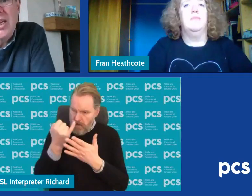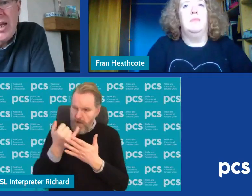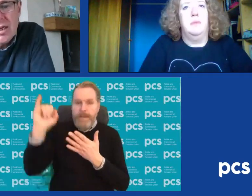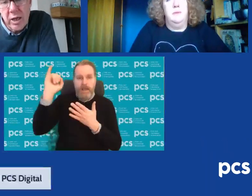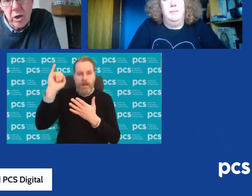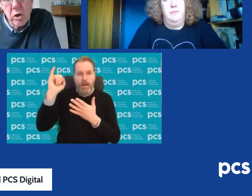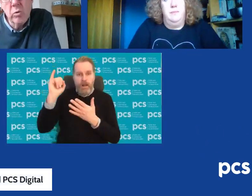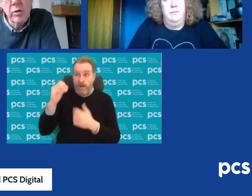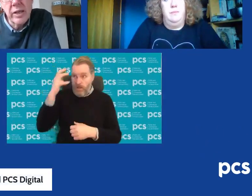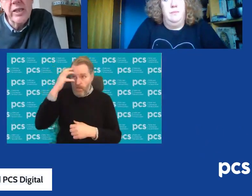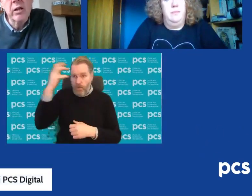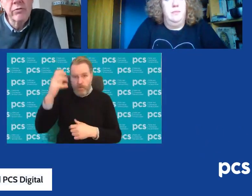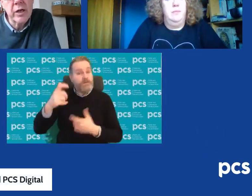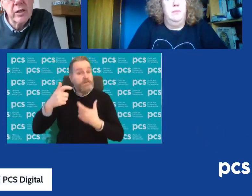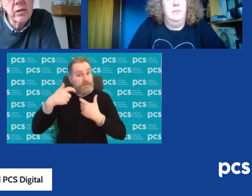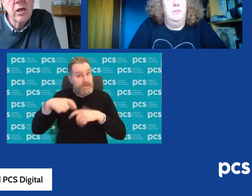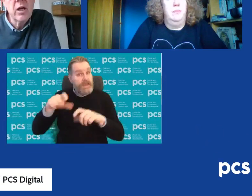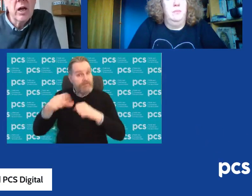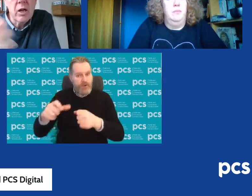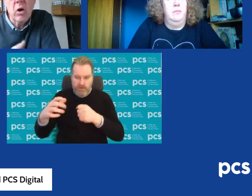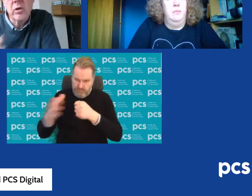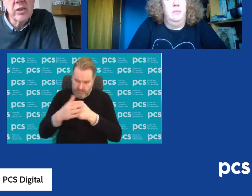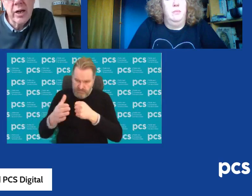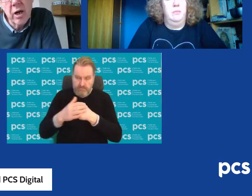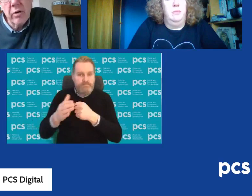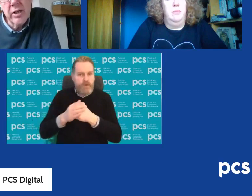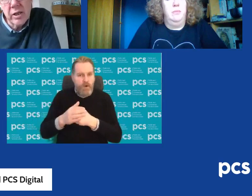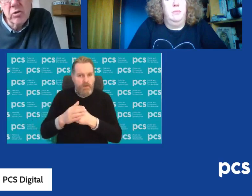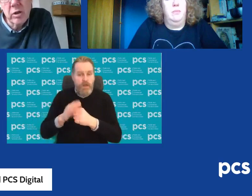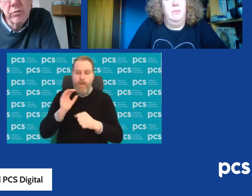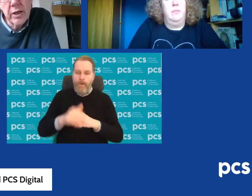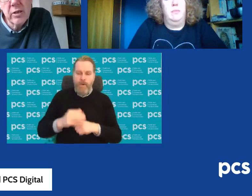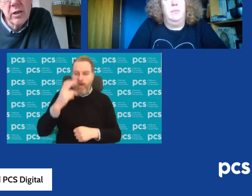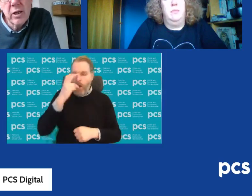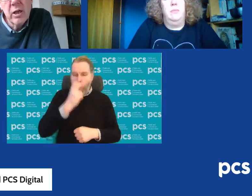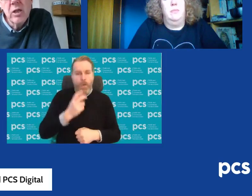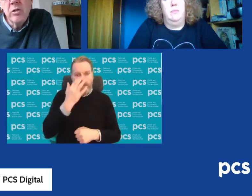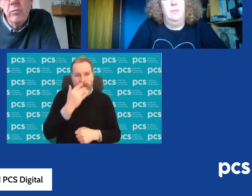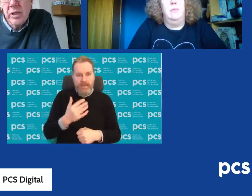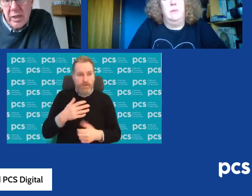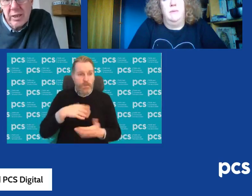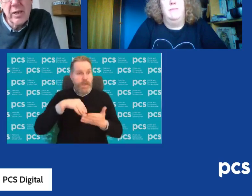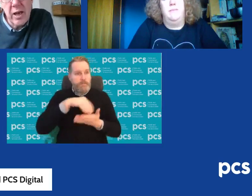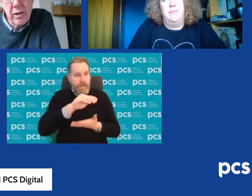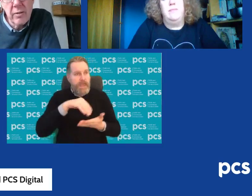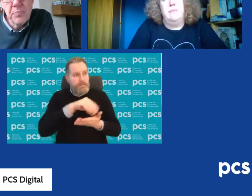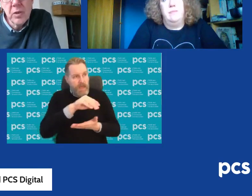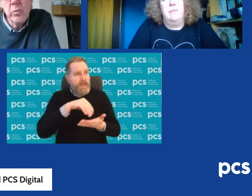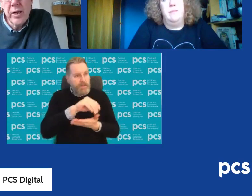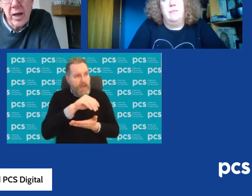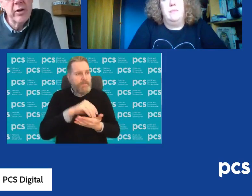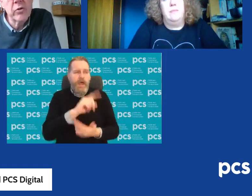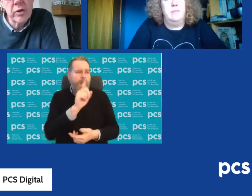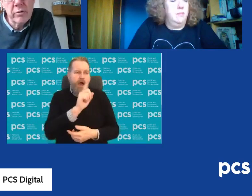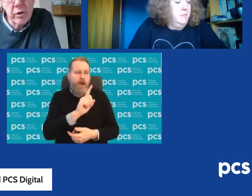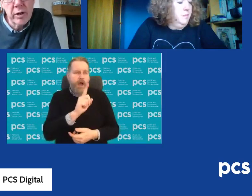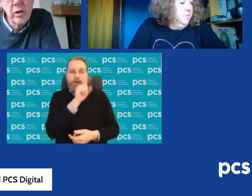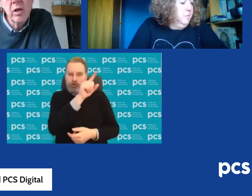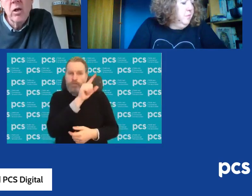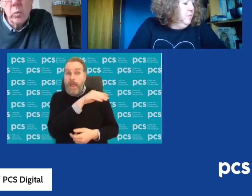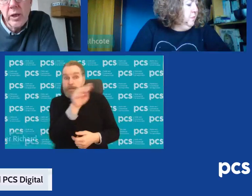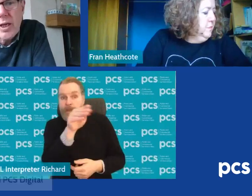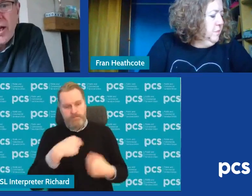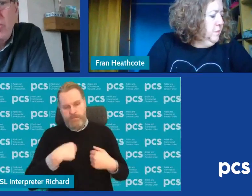to continue the legal fight alongside our industrial fight. So if we stick together, we carry on